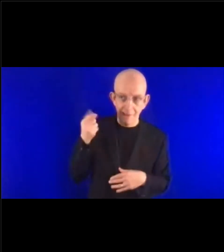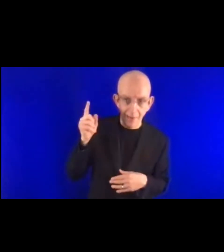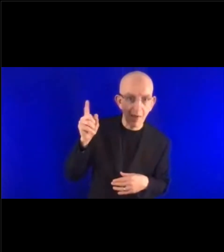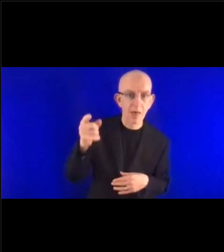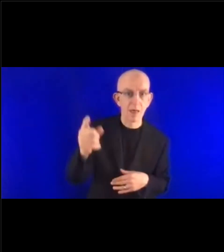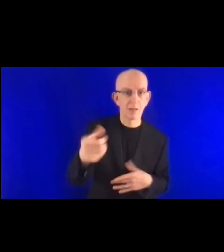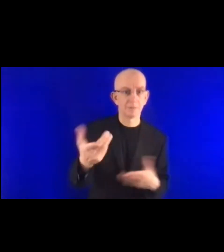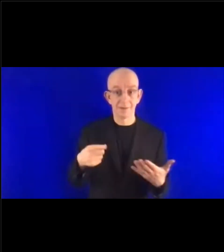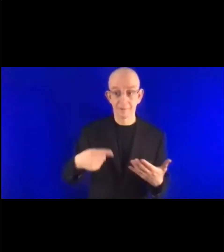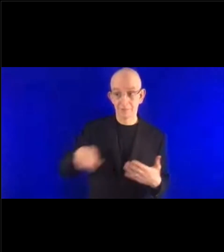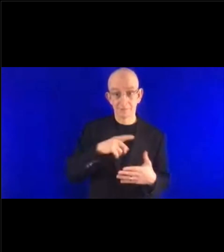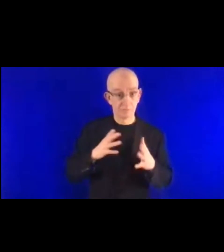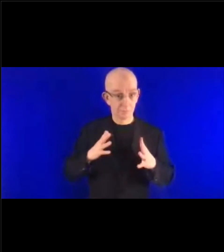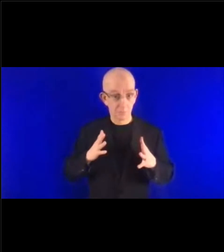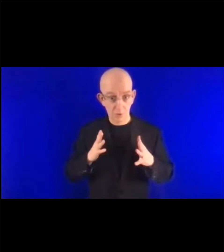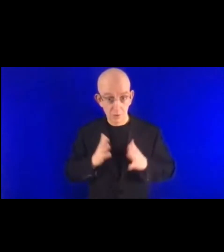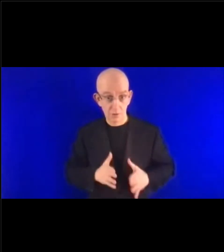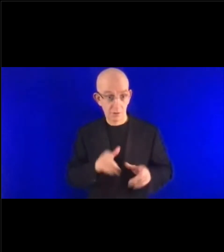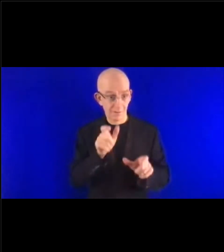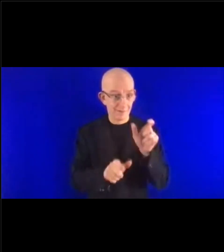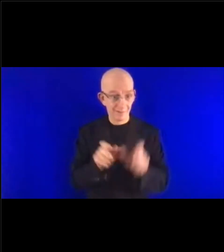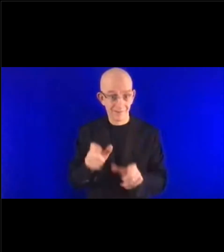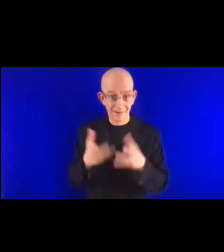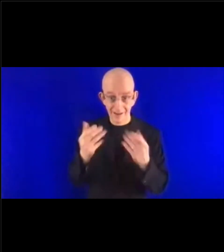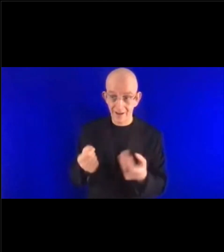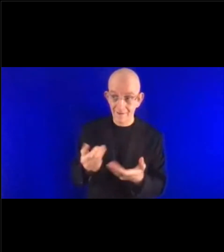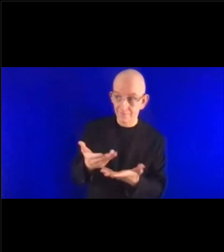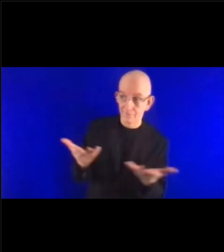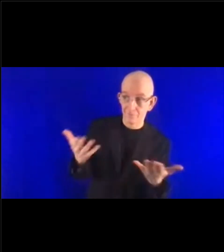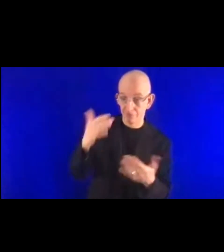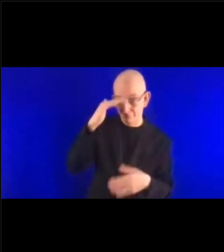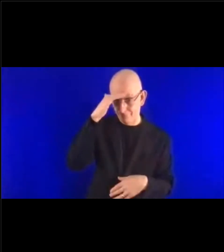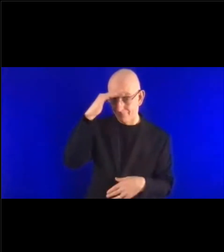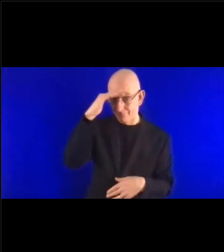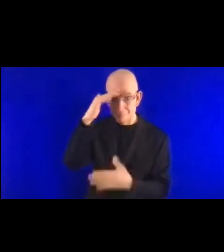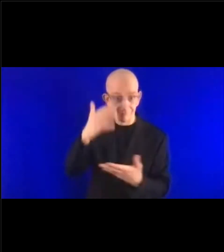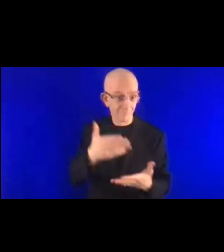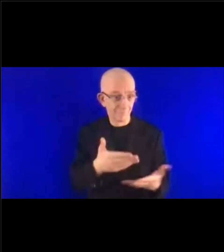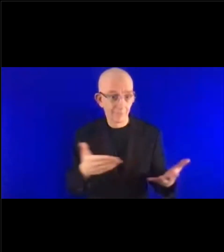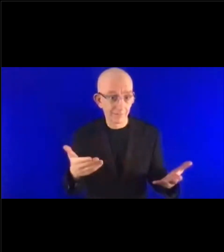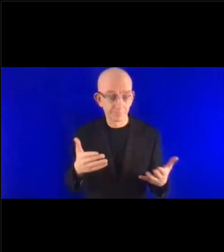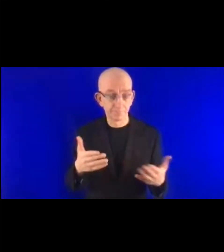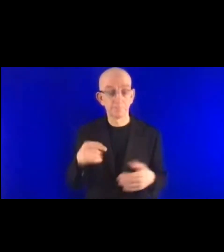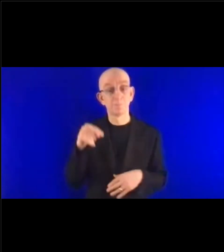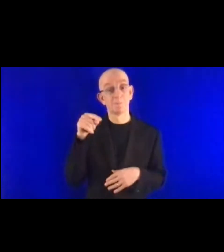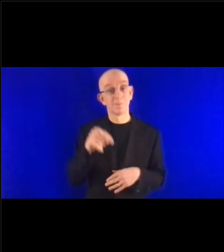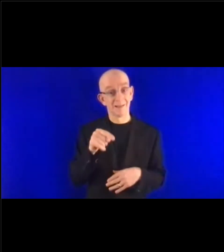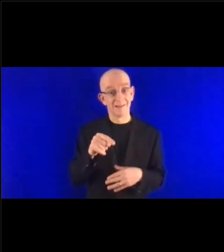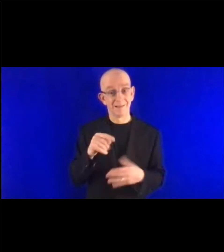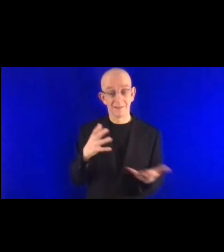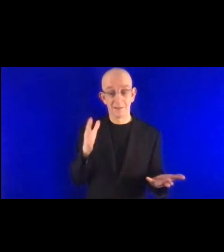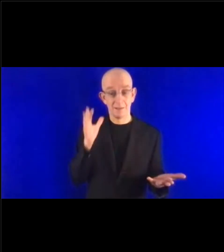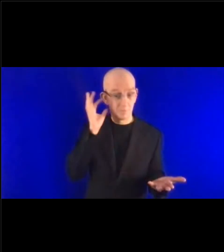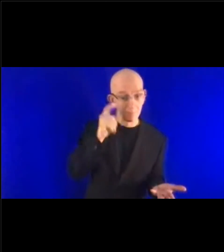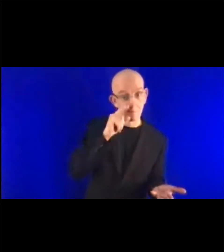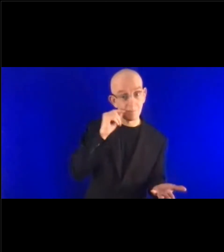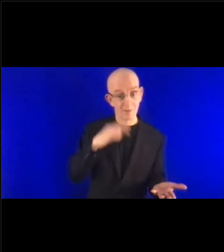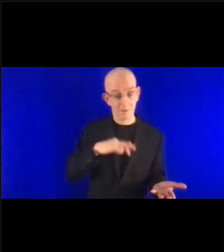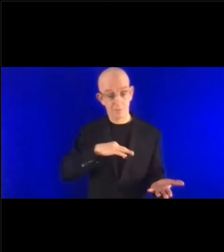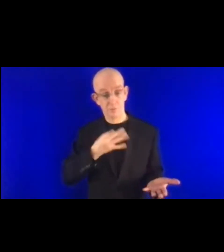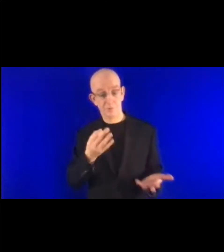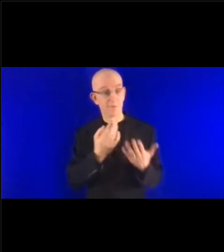think from gender perspective, then this issue becomes more complicated